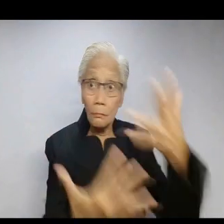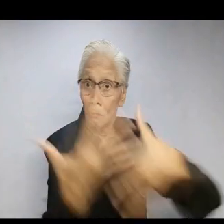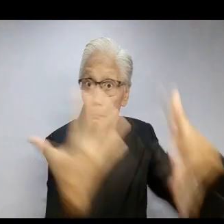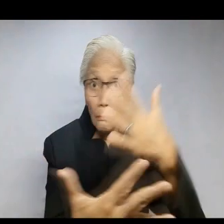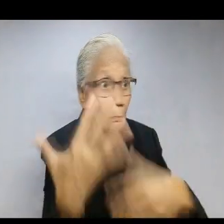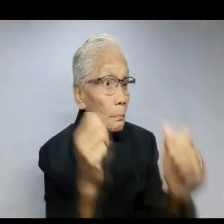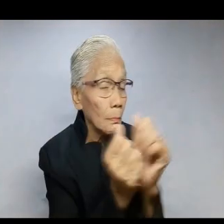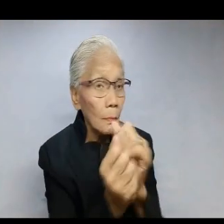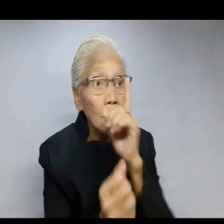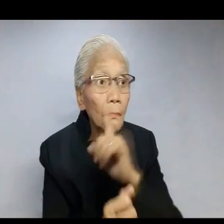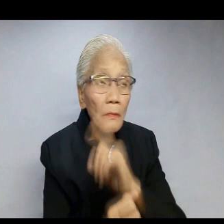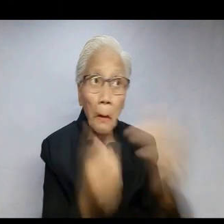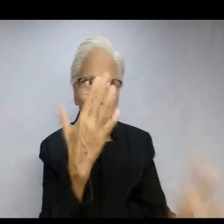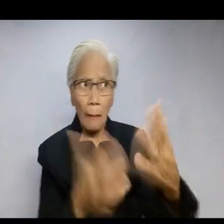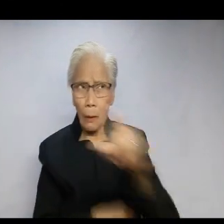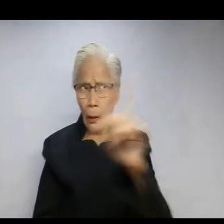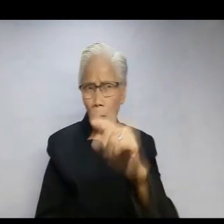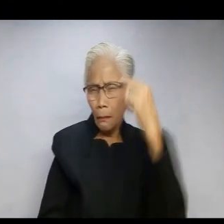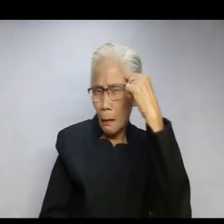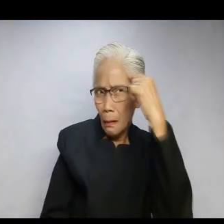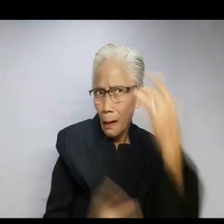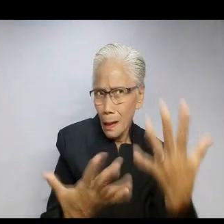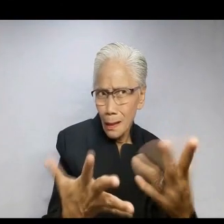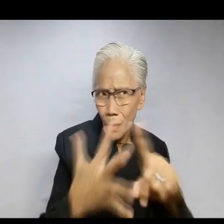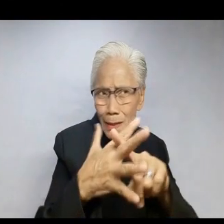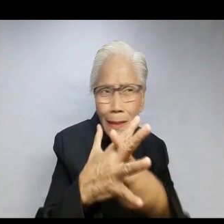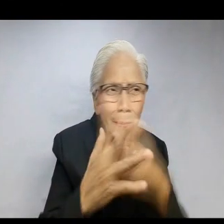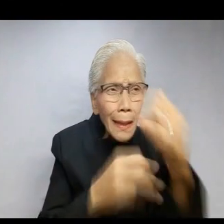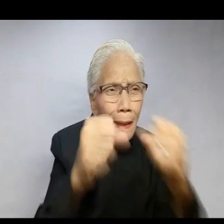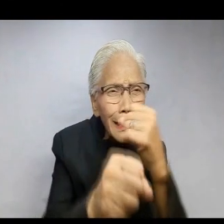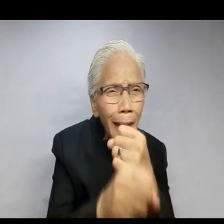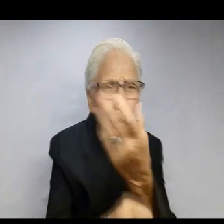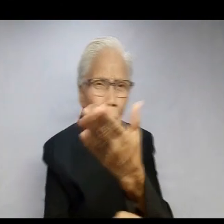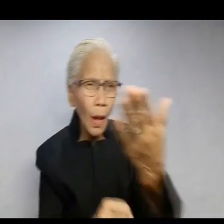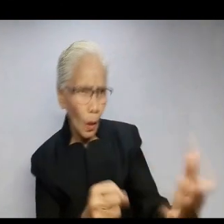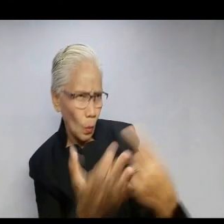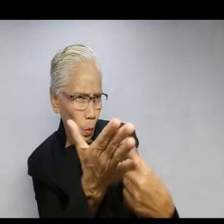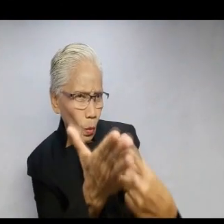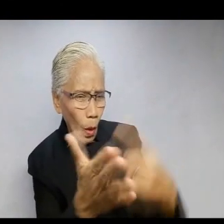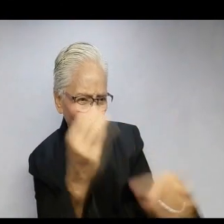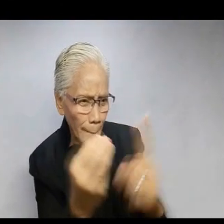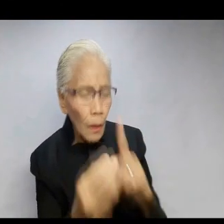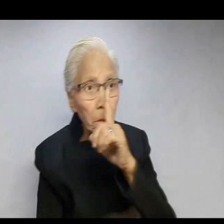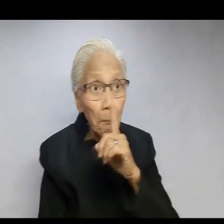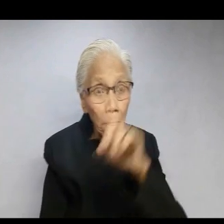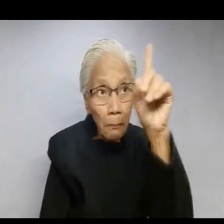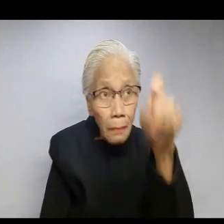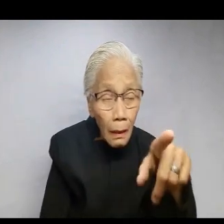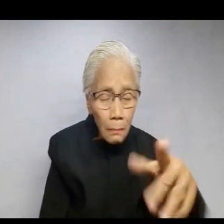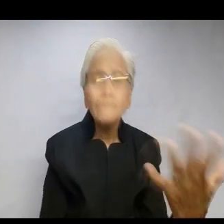with loneliness? I know what you may be thinking, Father. We are just beginning the year, and you talk about